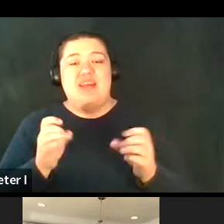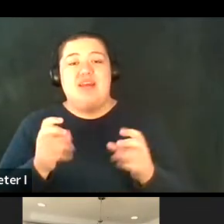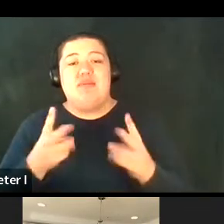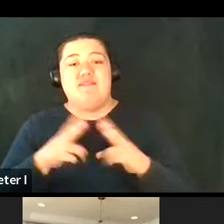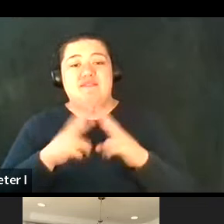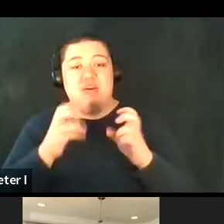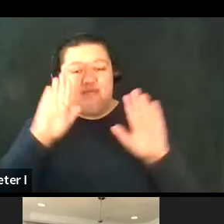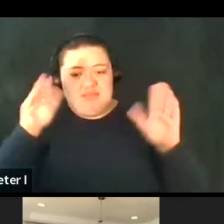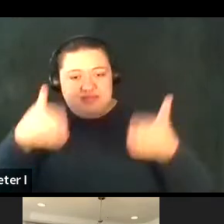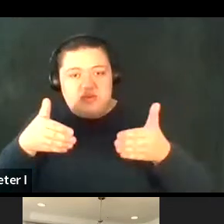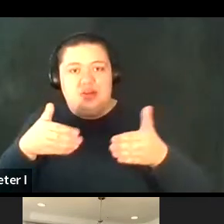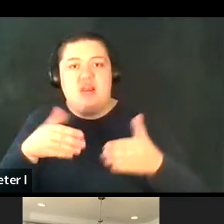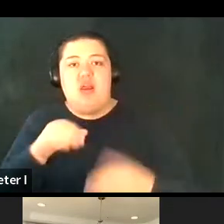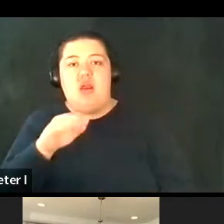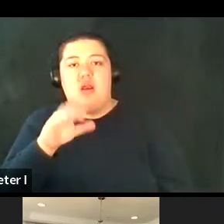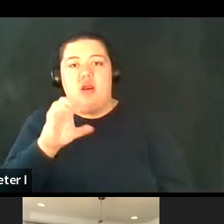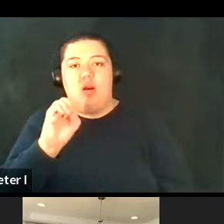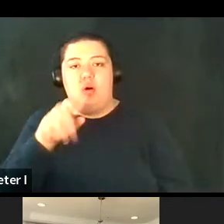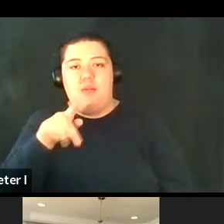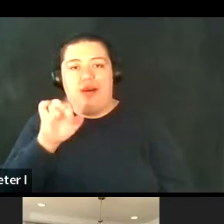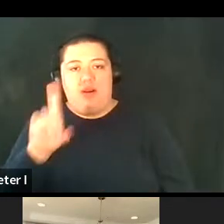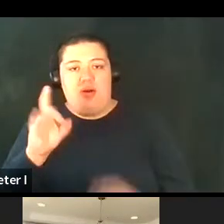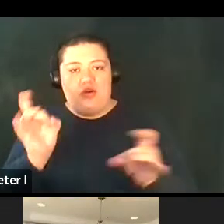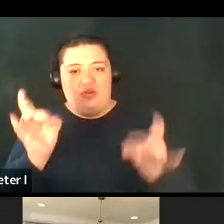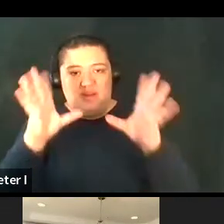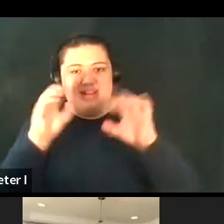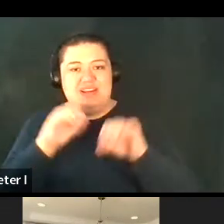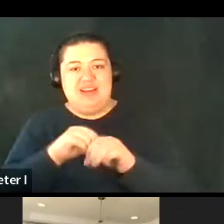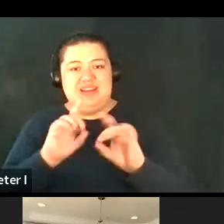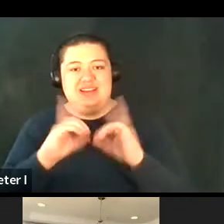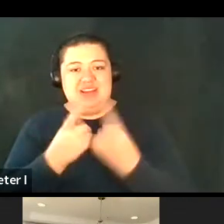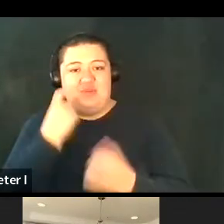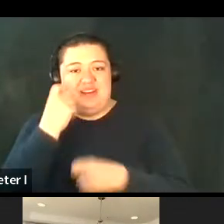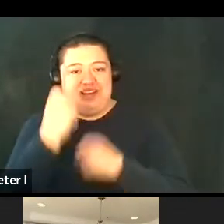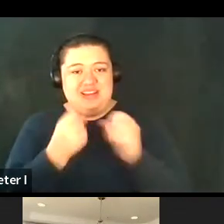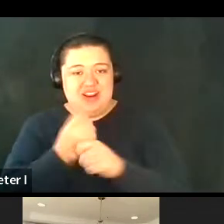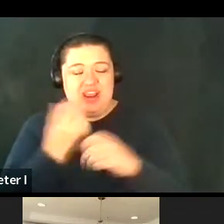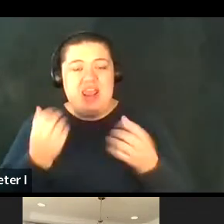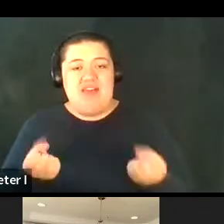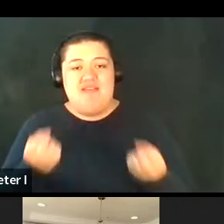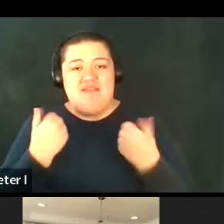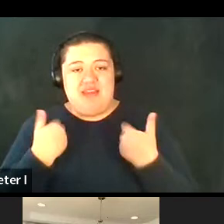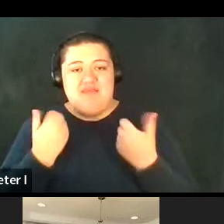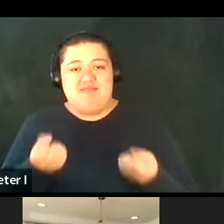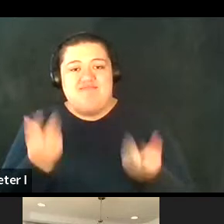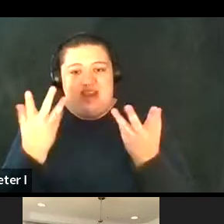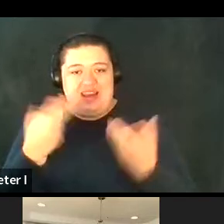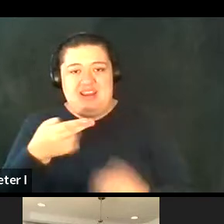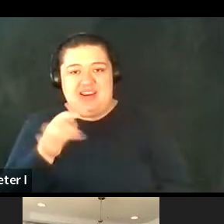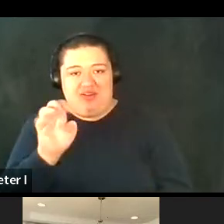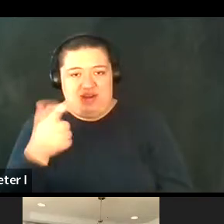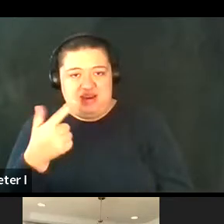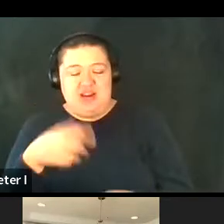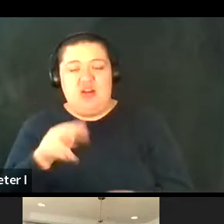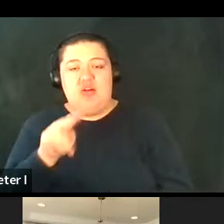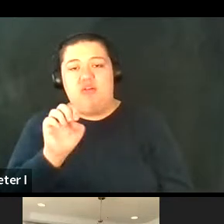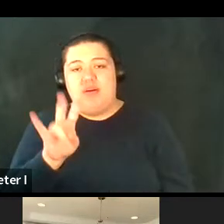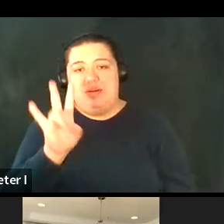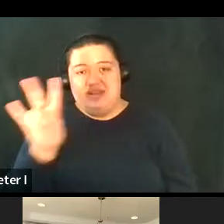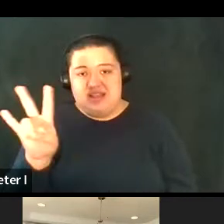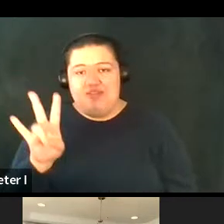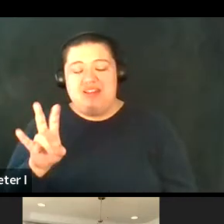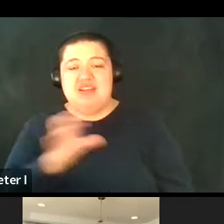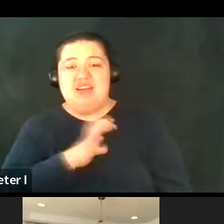focused on the opioid crisis in the district this past year, holding multiple hearings. On November 7th, the council